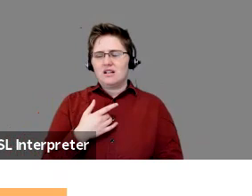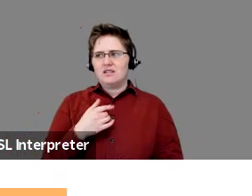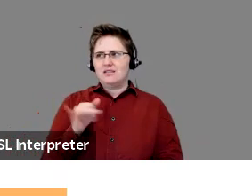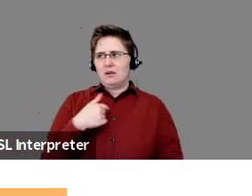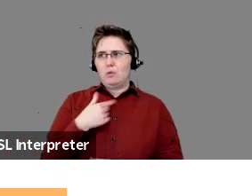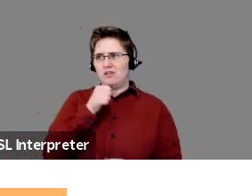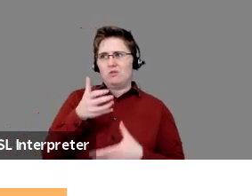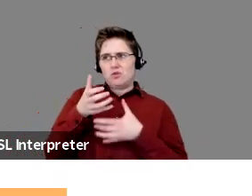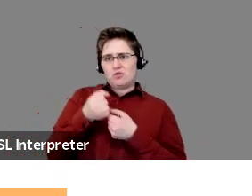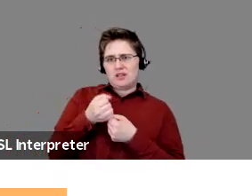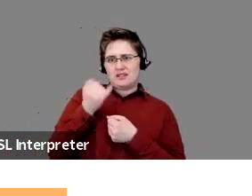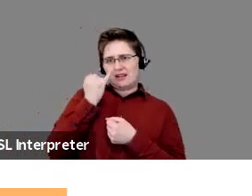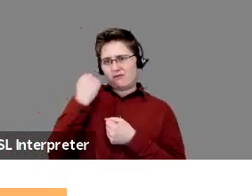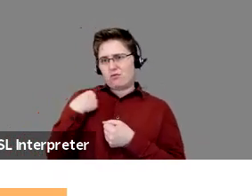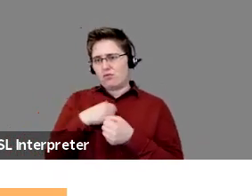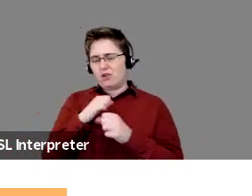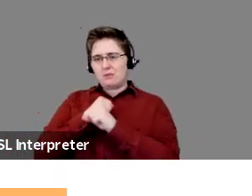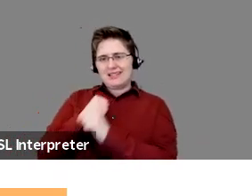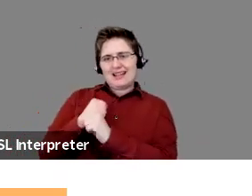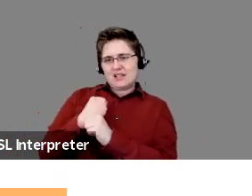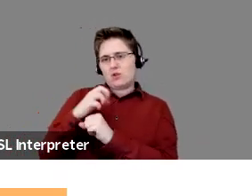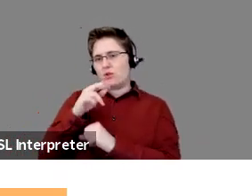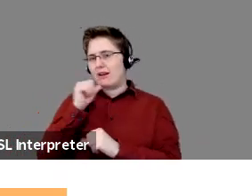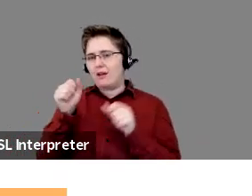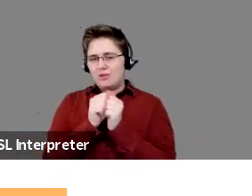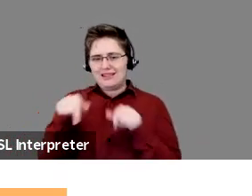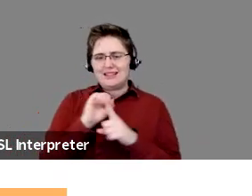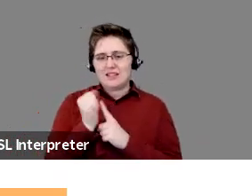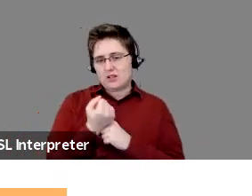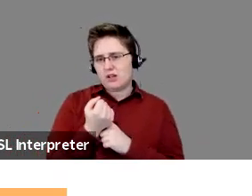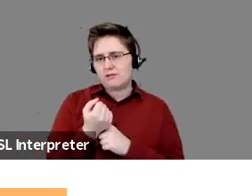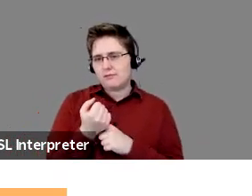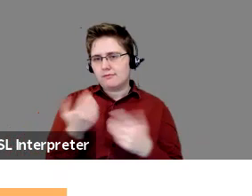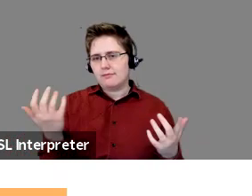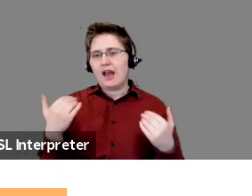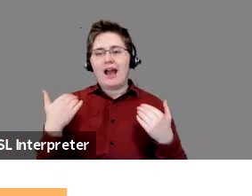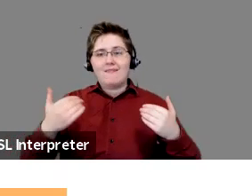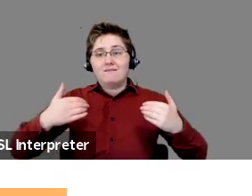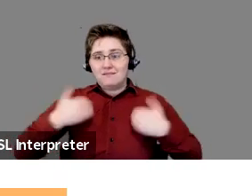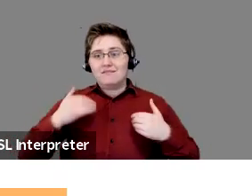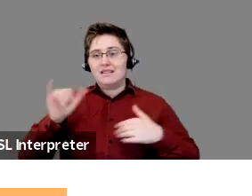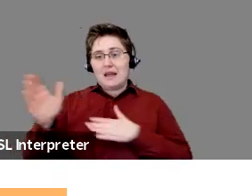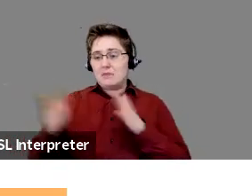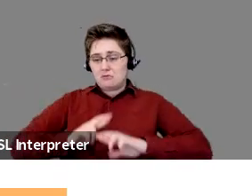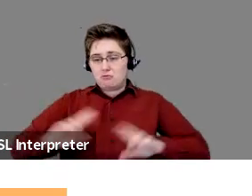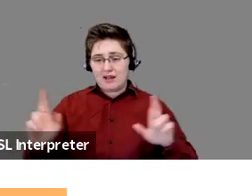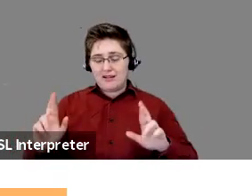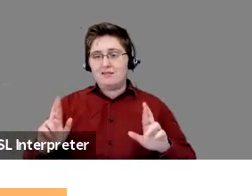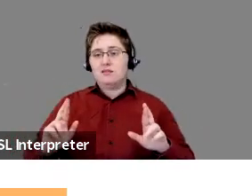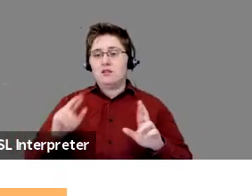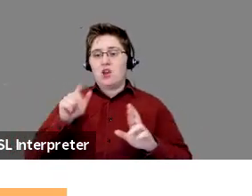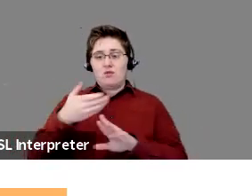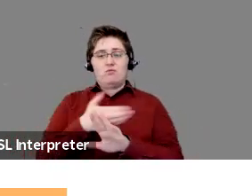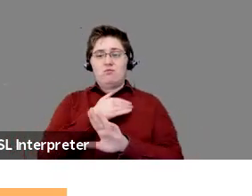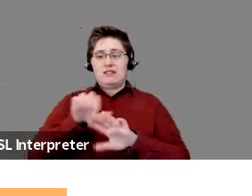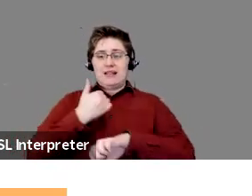on whether or not we be protected in some of these situations. And so having that plan that you've worked out ahead of